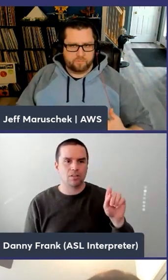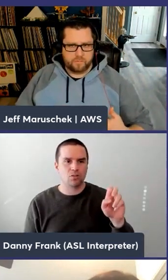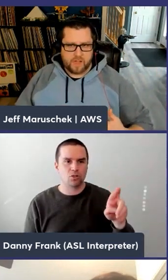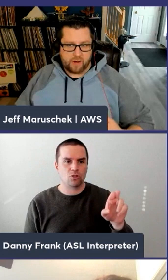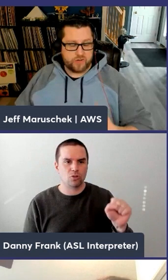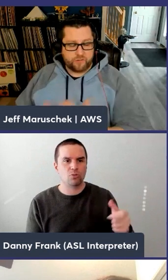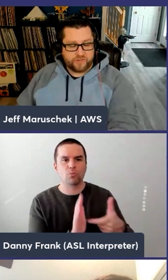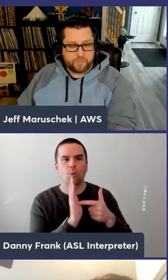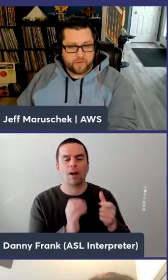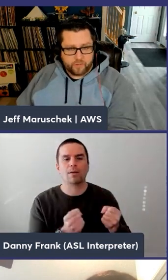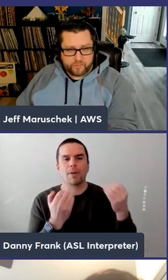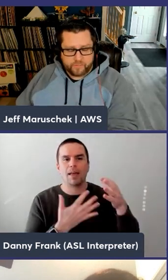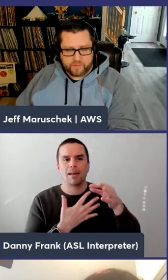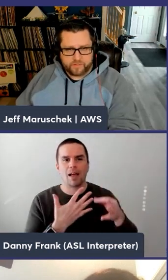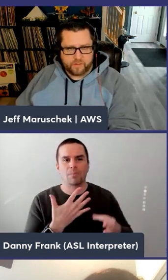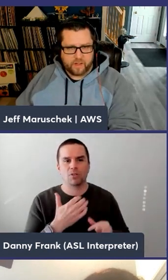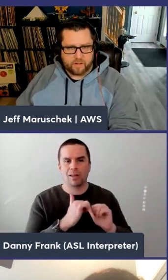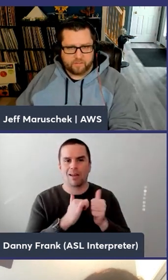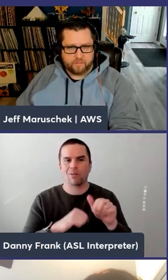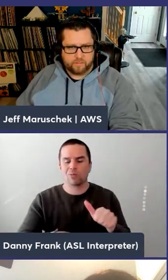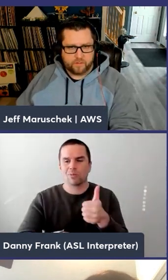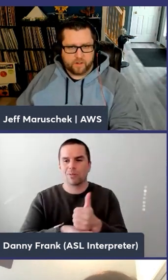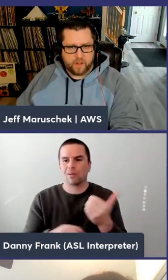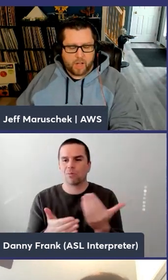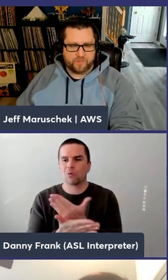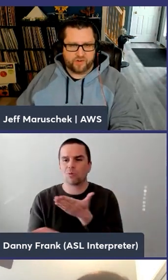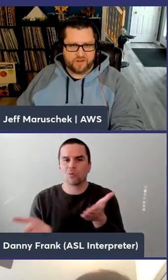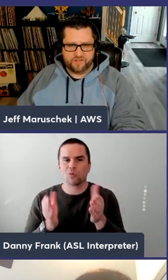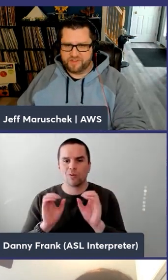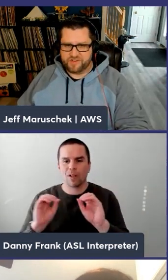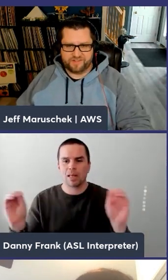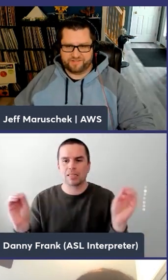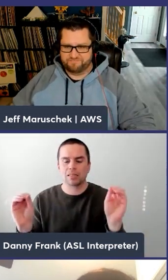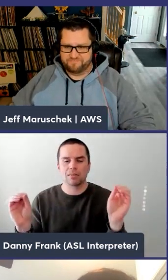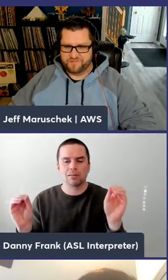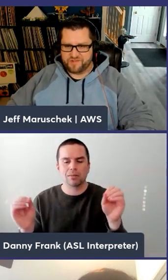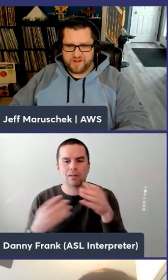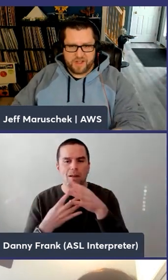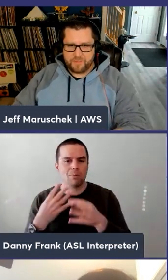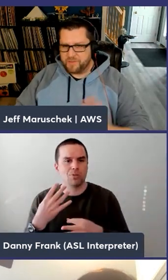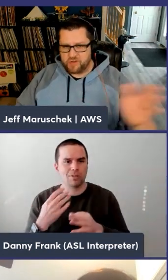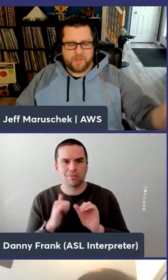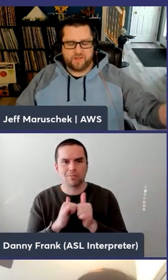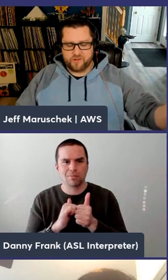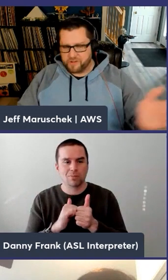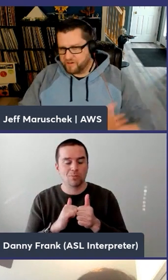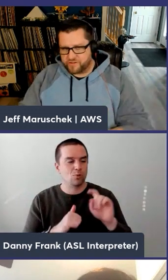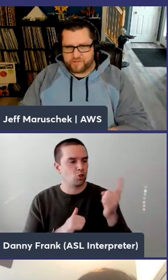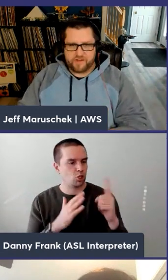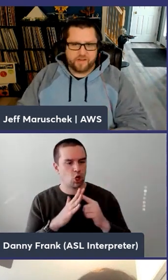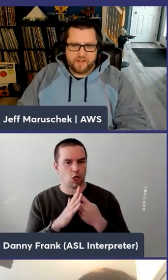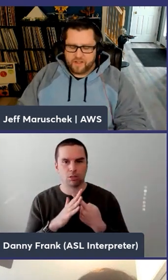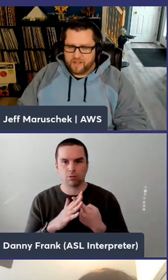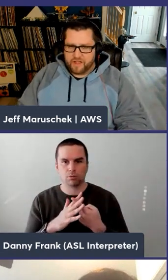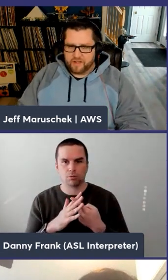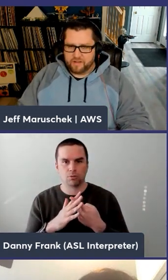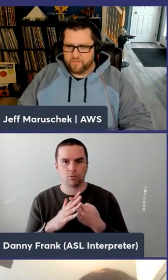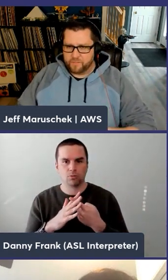What? mhm. How do you set up the new serverless option? Is it just start it up? I mean, you mentioned earlier just